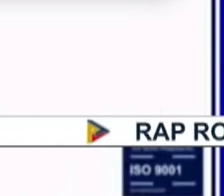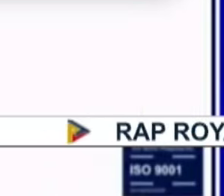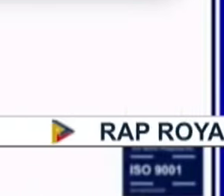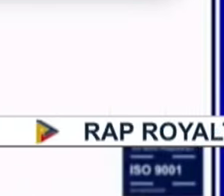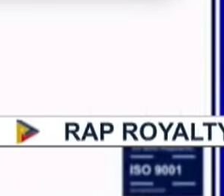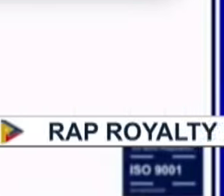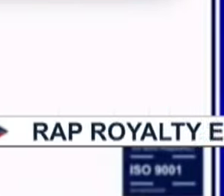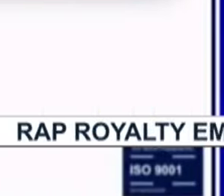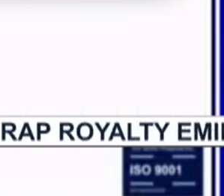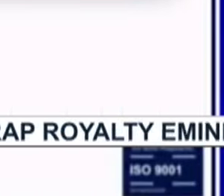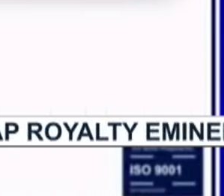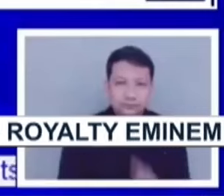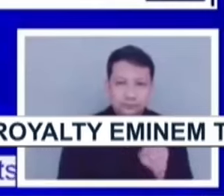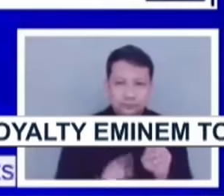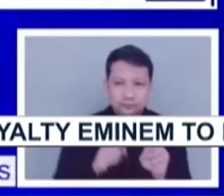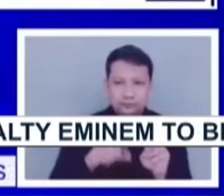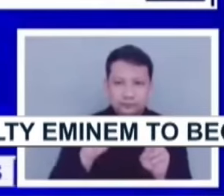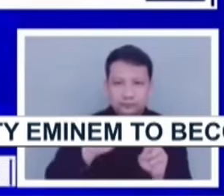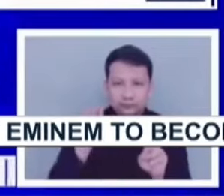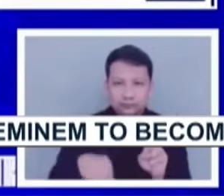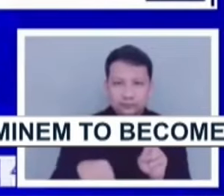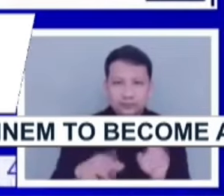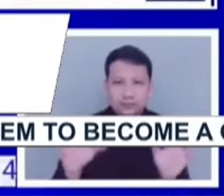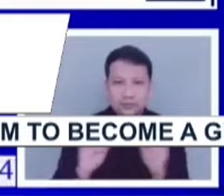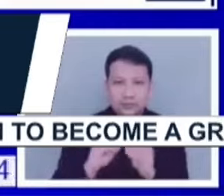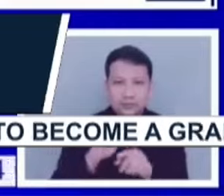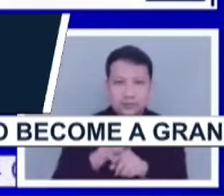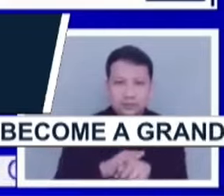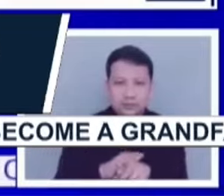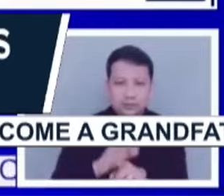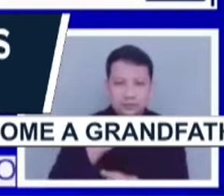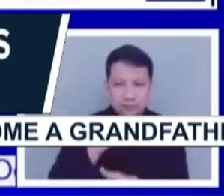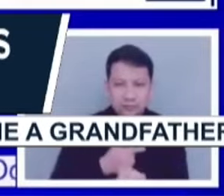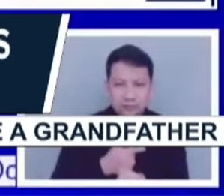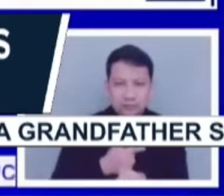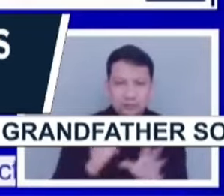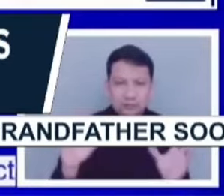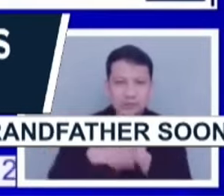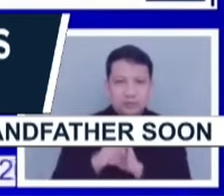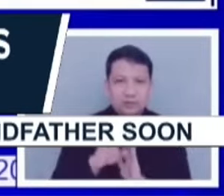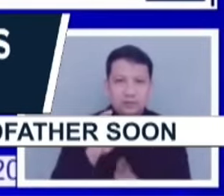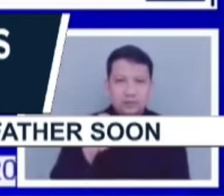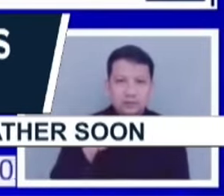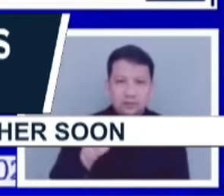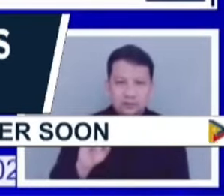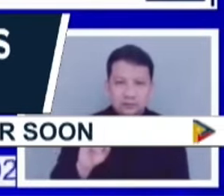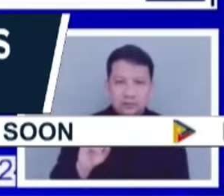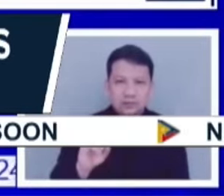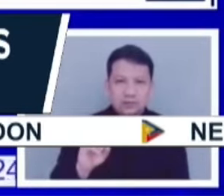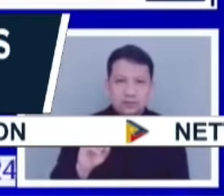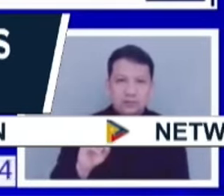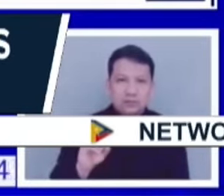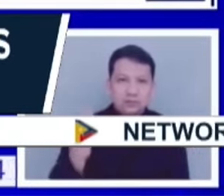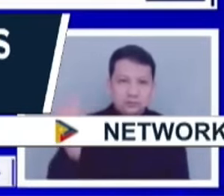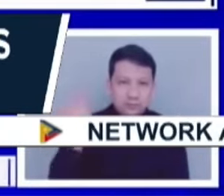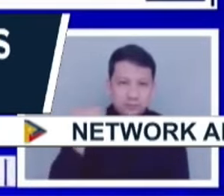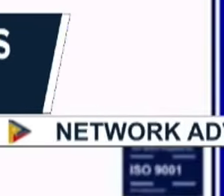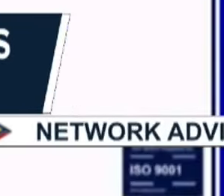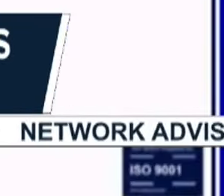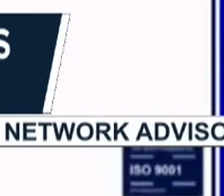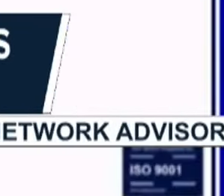and transportation. Meanwhile, outside NCR, inflation also slid to 2% from 3.6% in the previous month. The